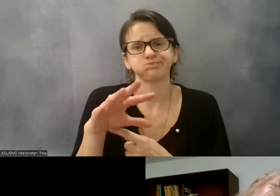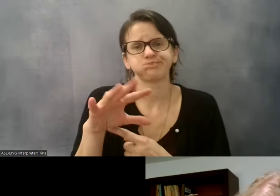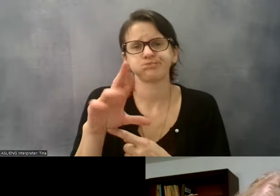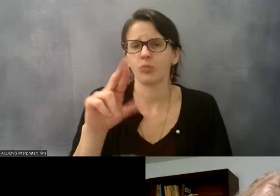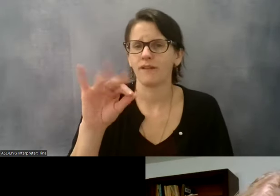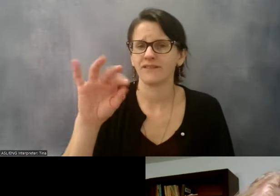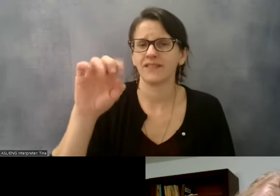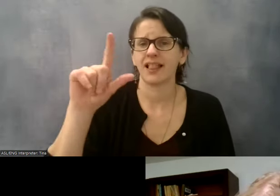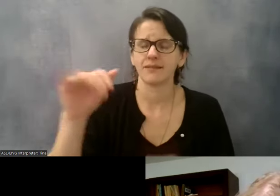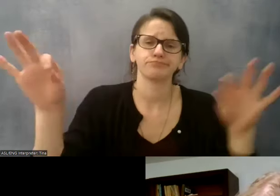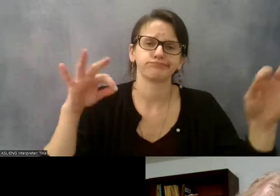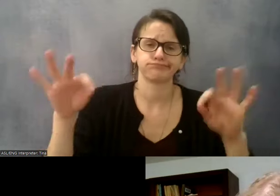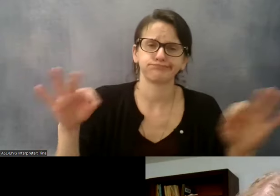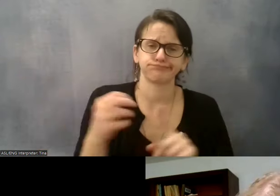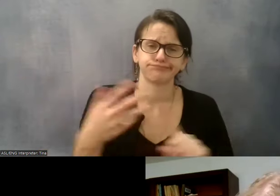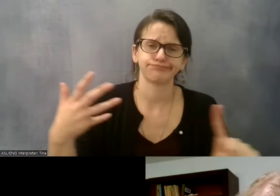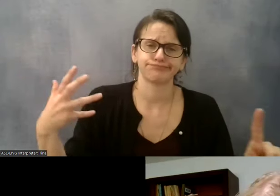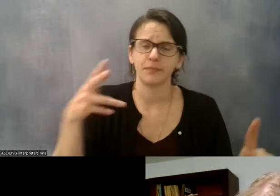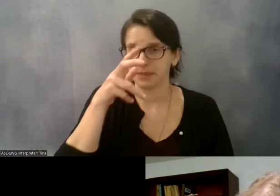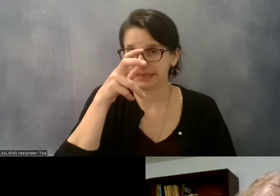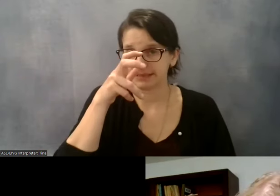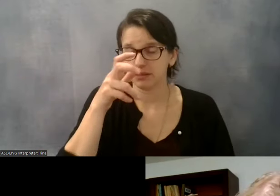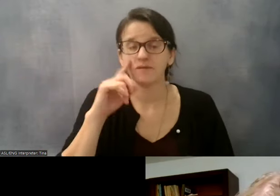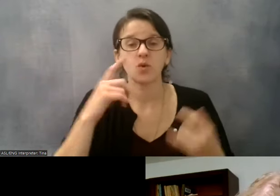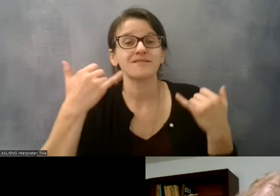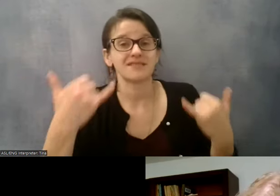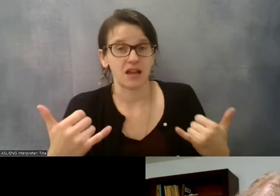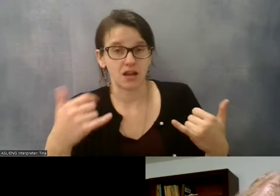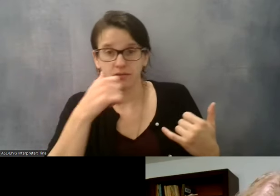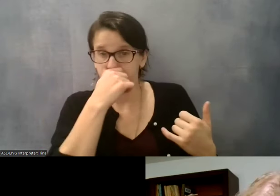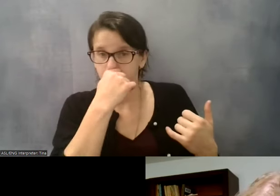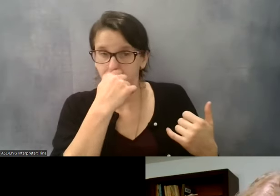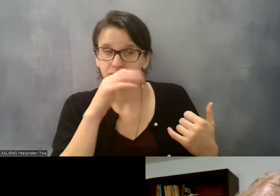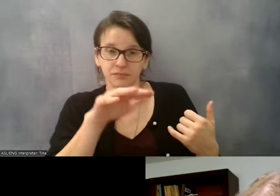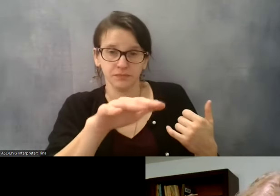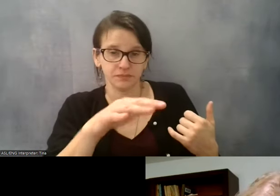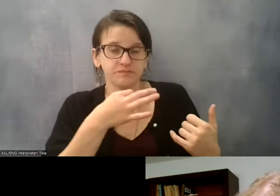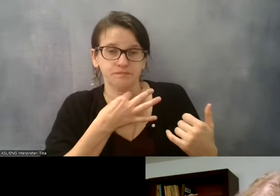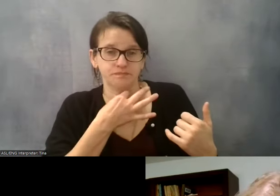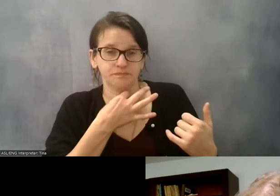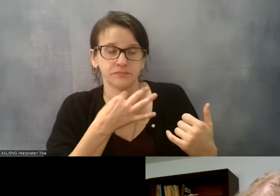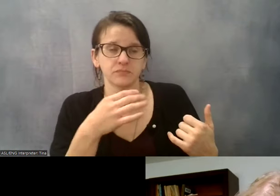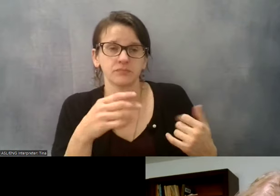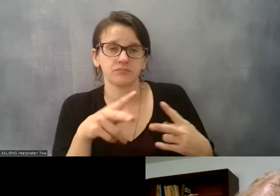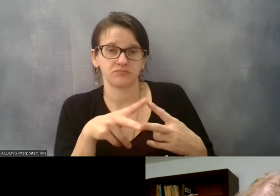someone had some pest issues last year, is it okay to use that same soil this year?